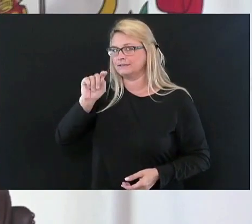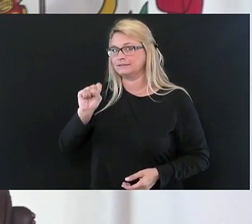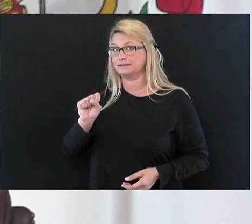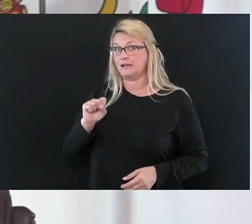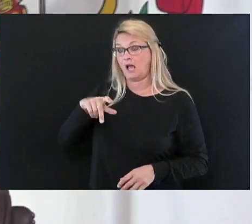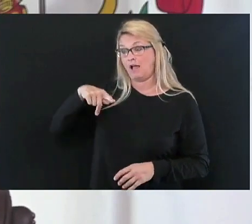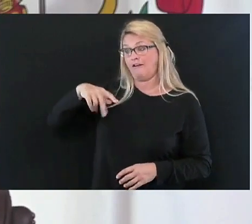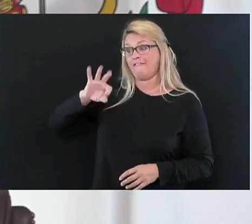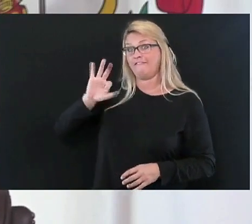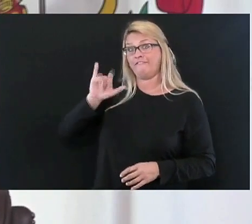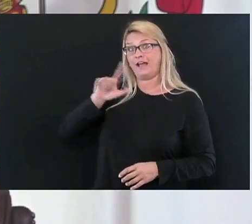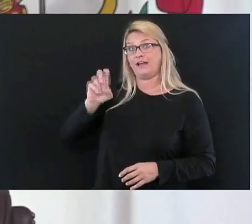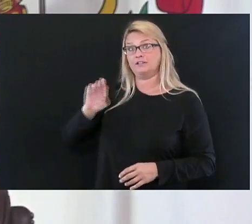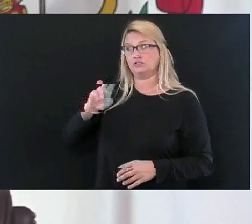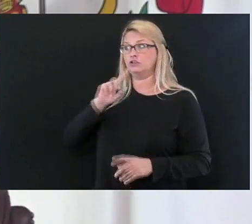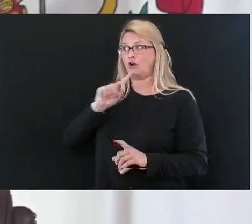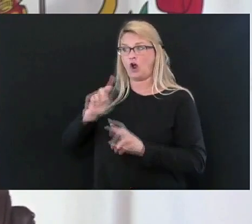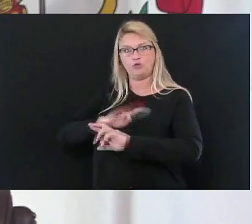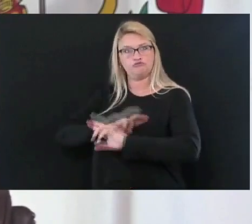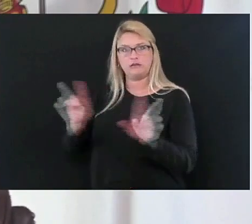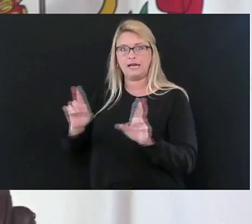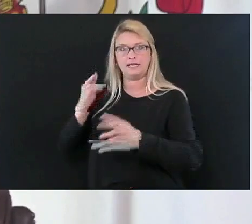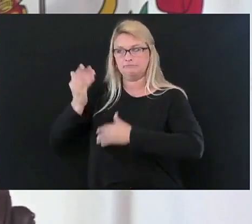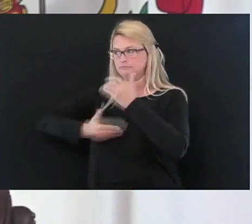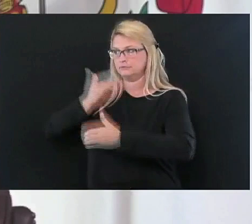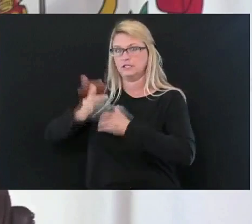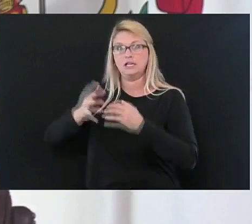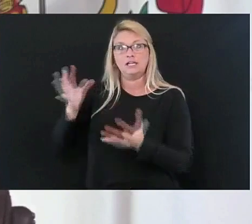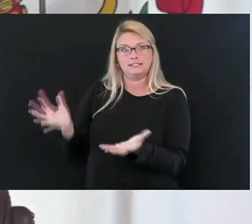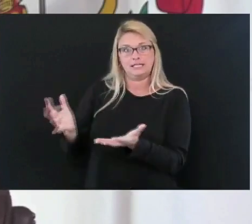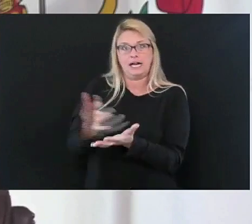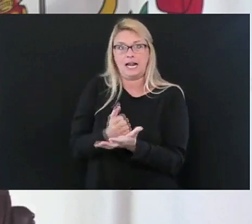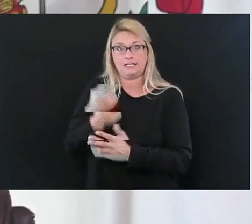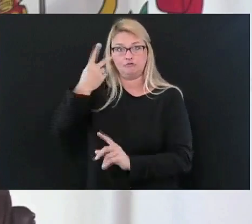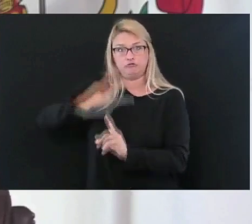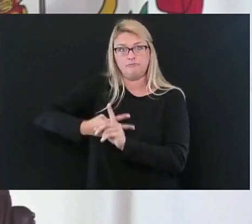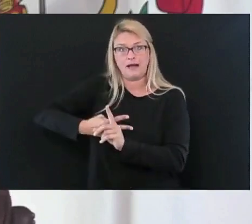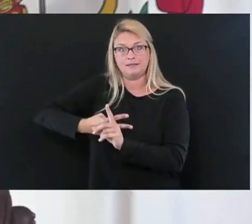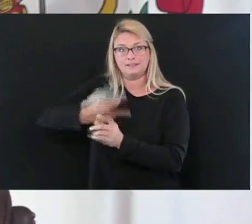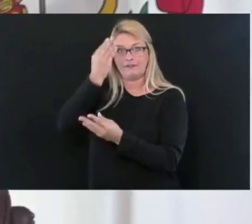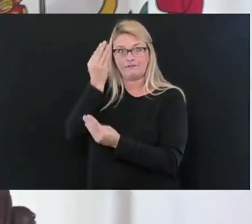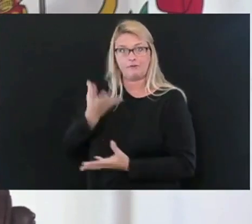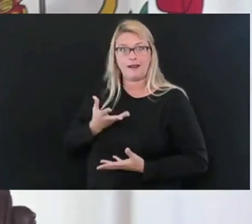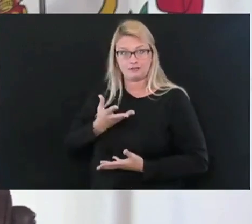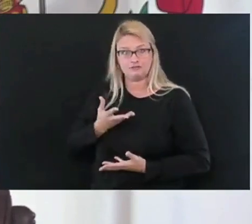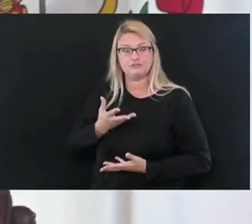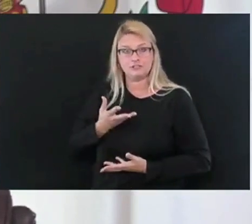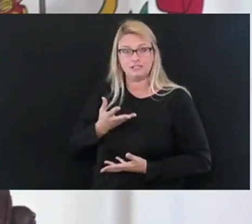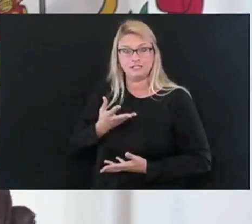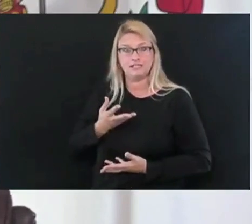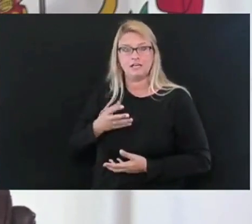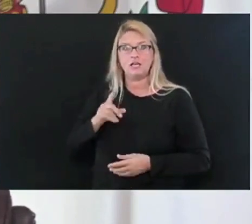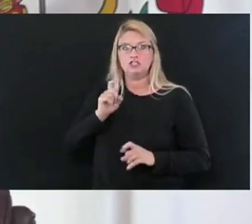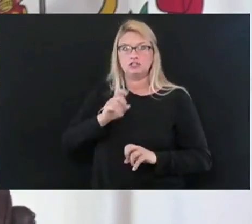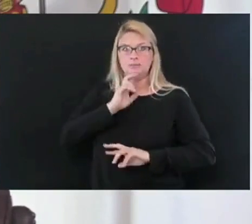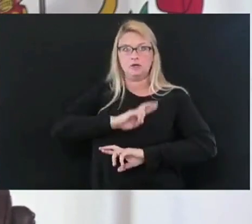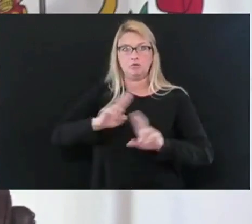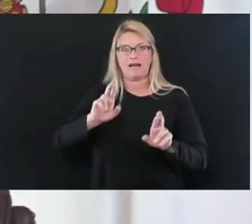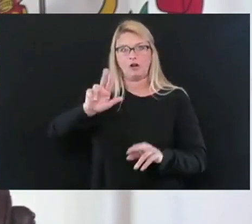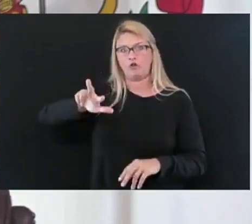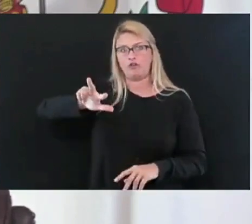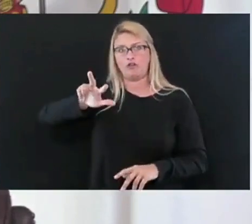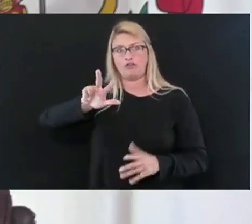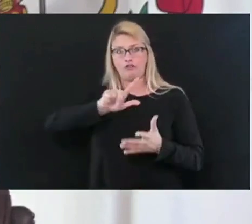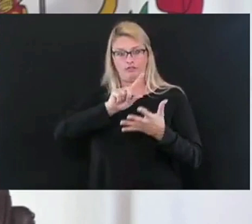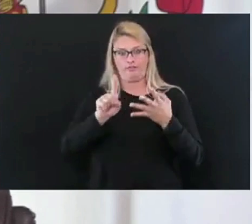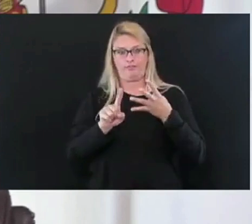track to collect these 2 months of safety data during the 3rd week of November and